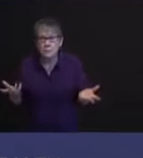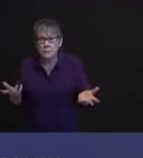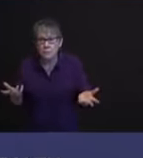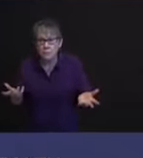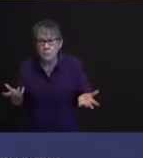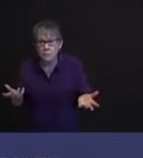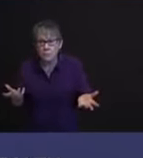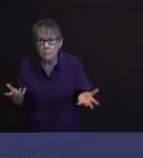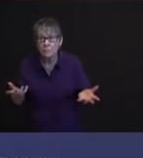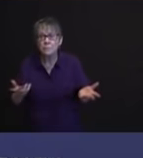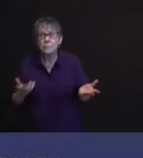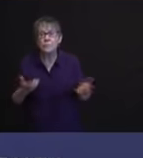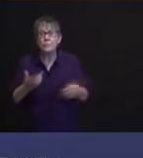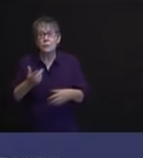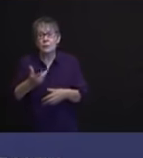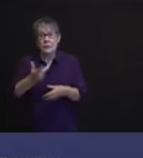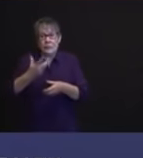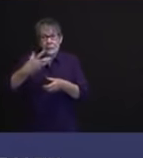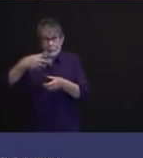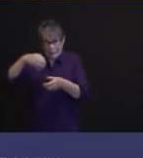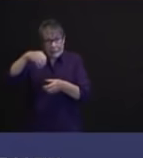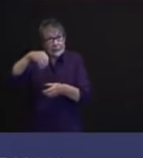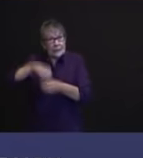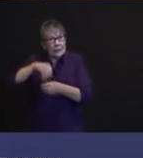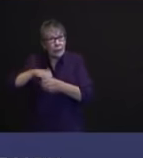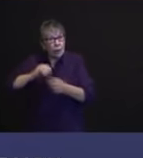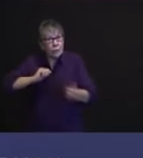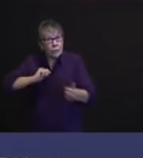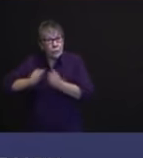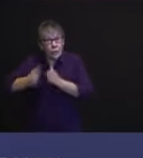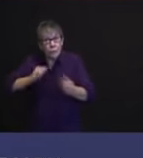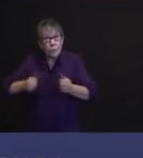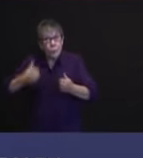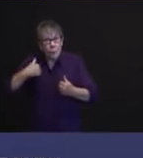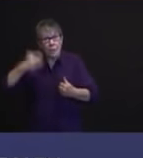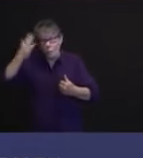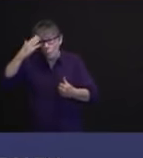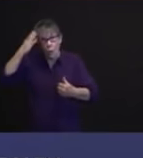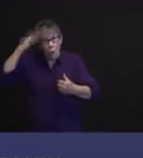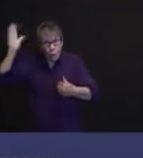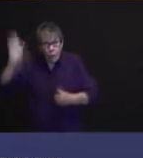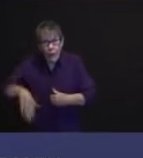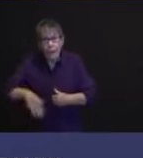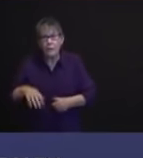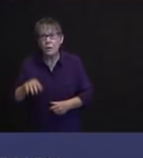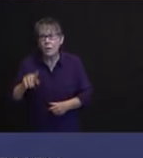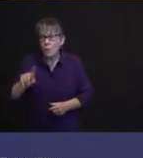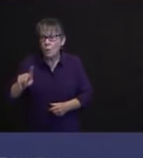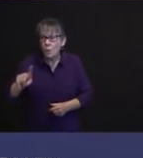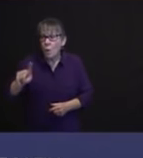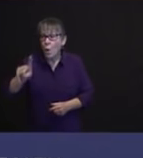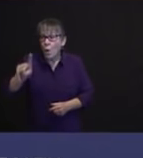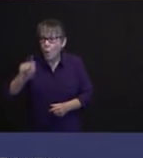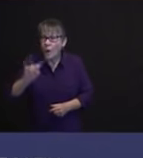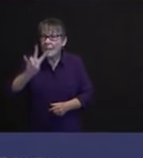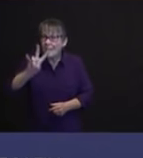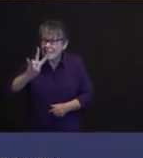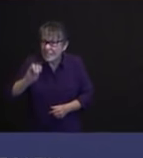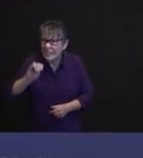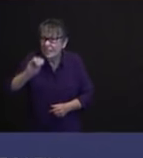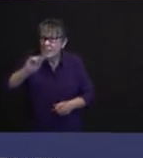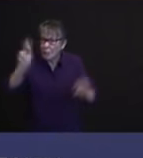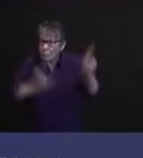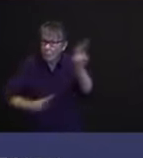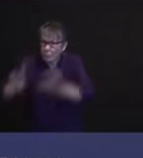that's a fact. We are less concerned on the outdoor gatherings, honestly, Brett, but the high